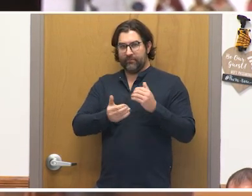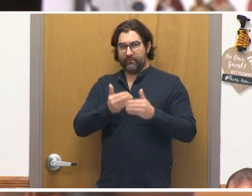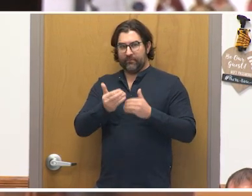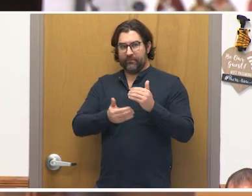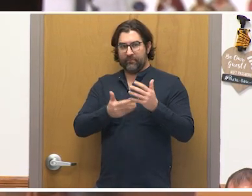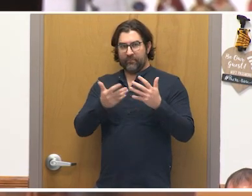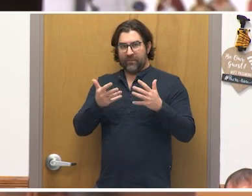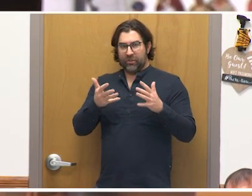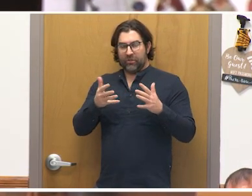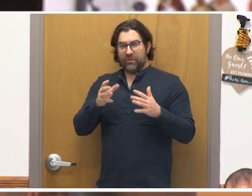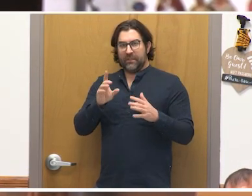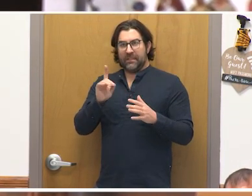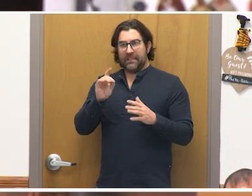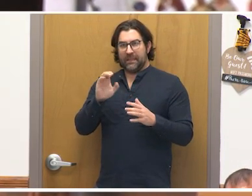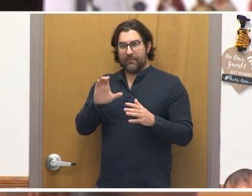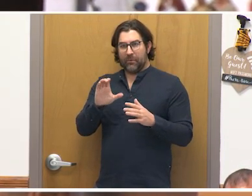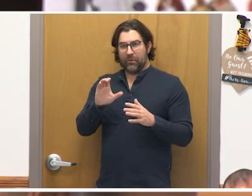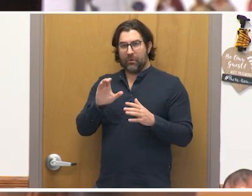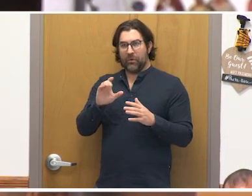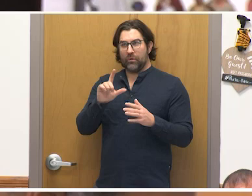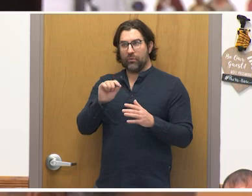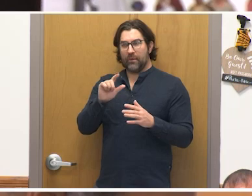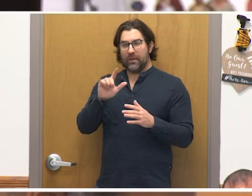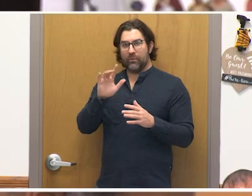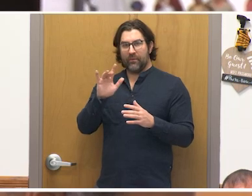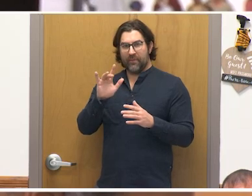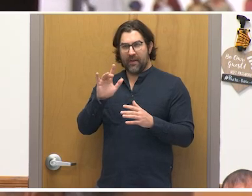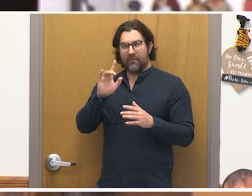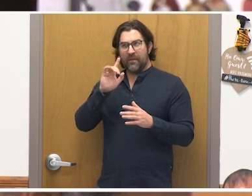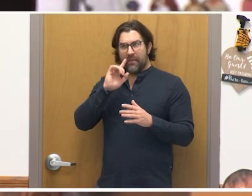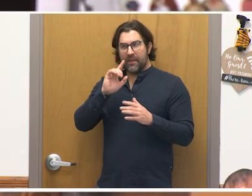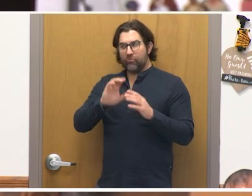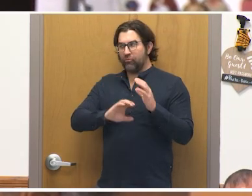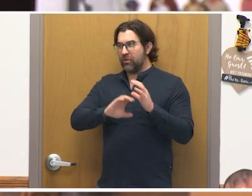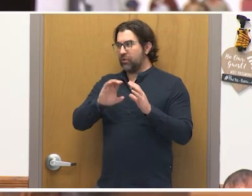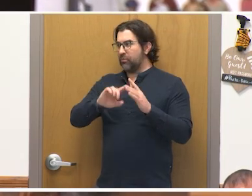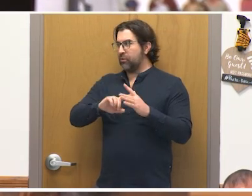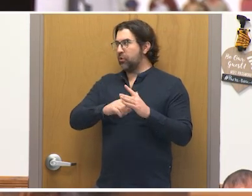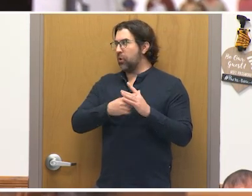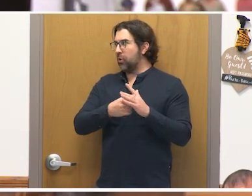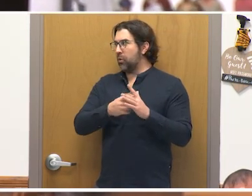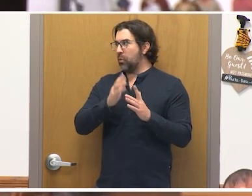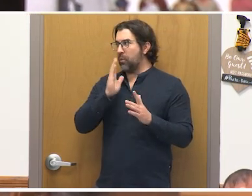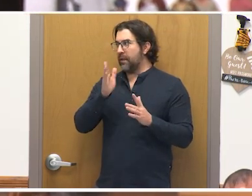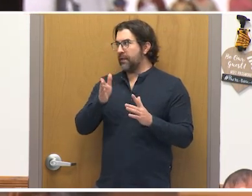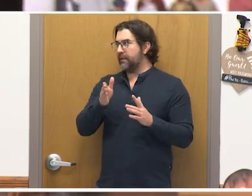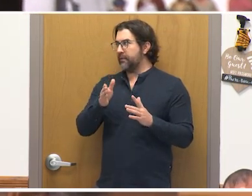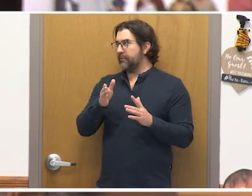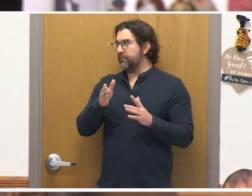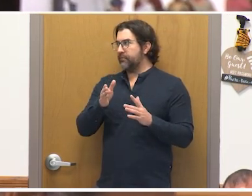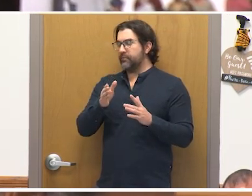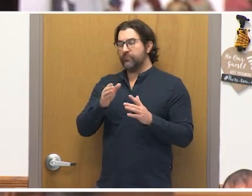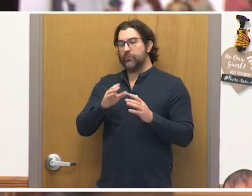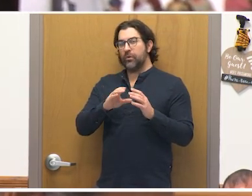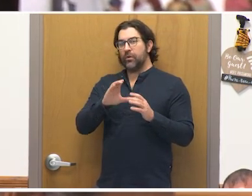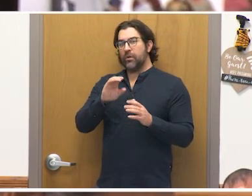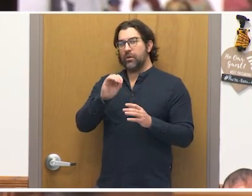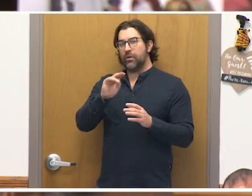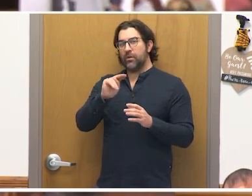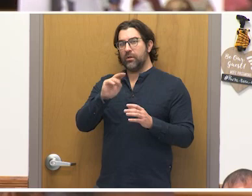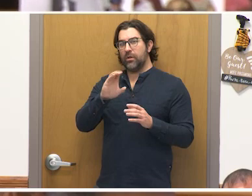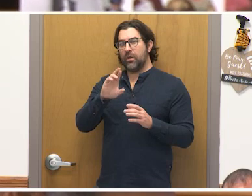then in December 2025 is when we think construction will begin. And since with the concrete work